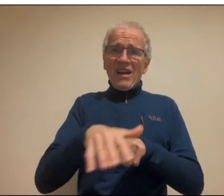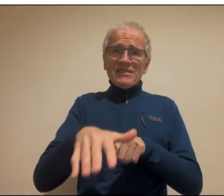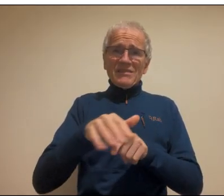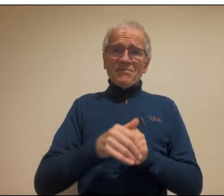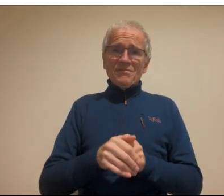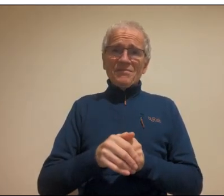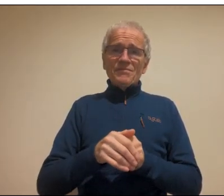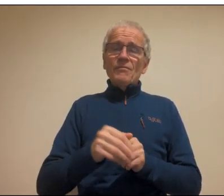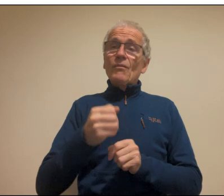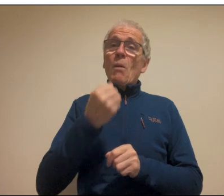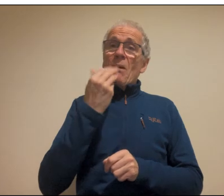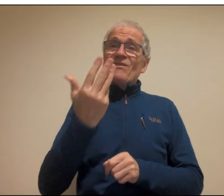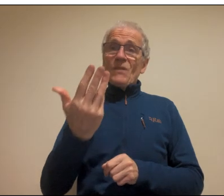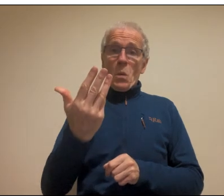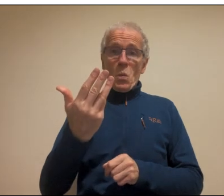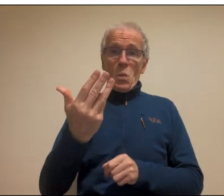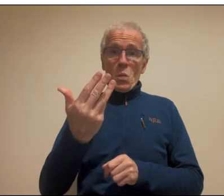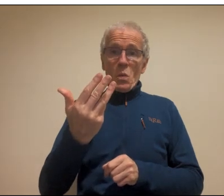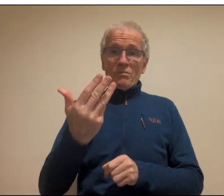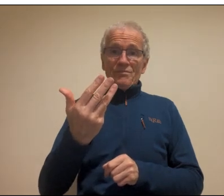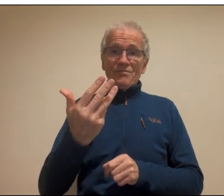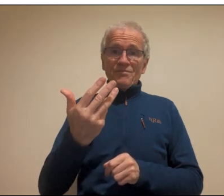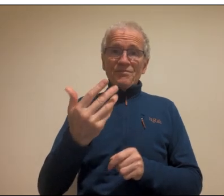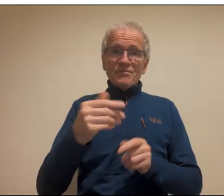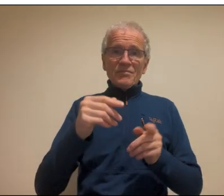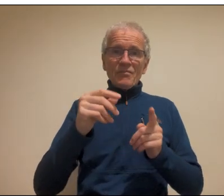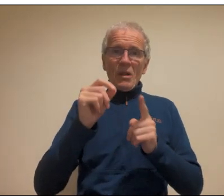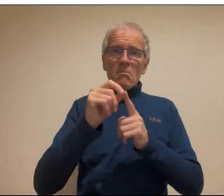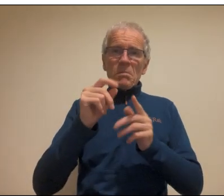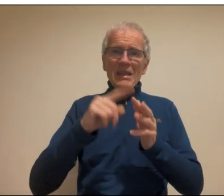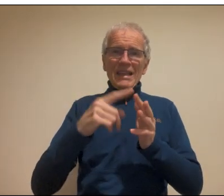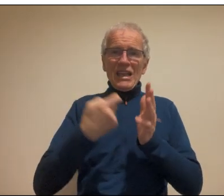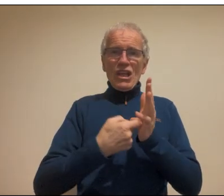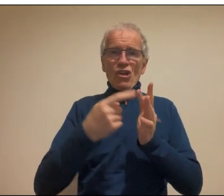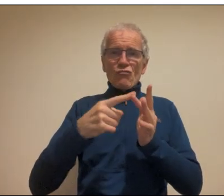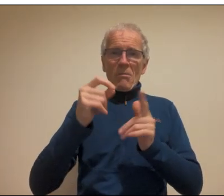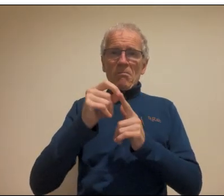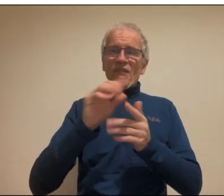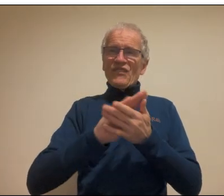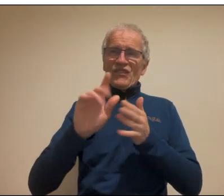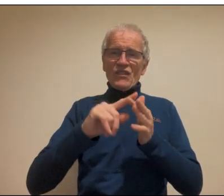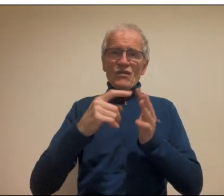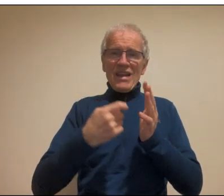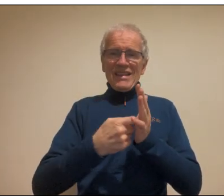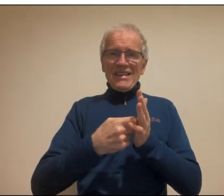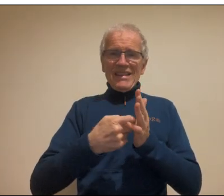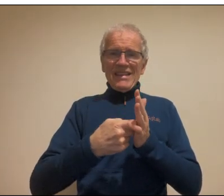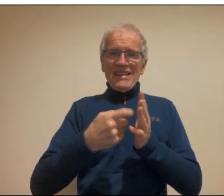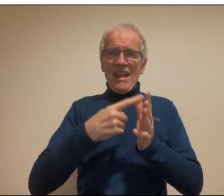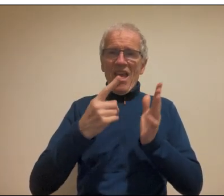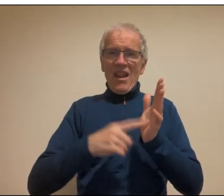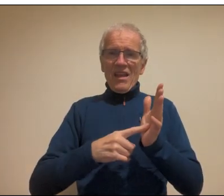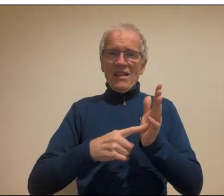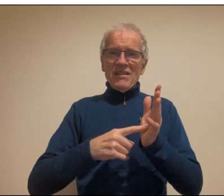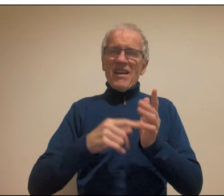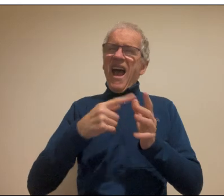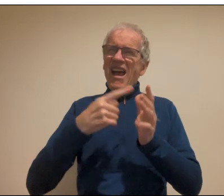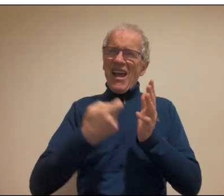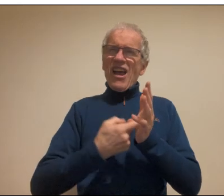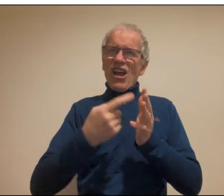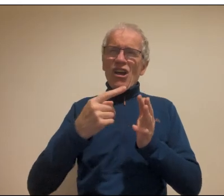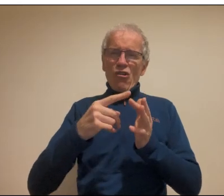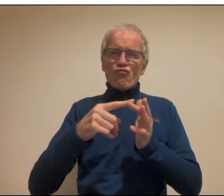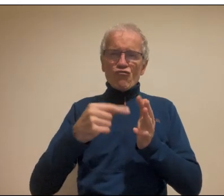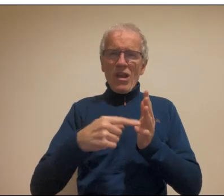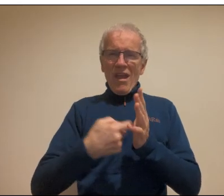Peripheral arterial disease is when there is a blockage to the limbs, usually the legs. This can cause leg pain, which is worse